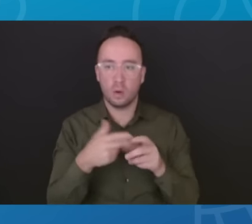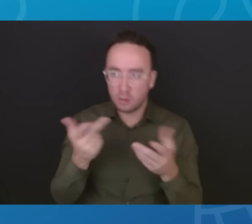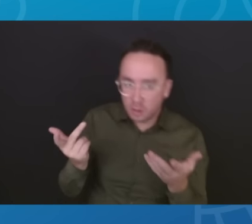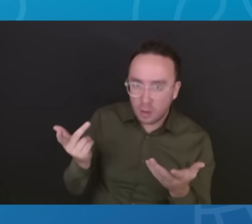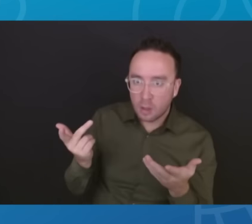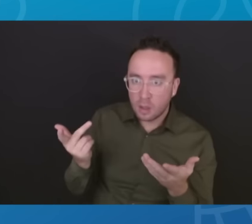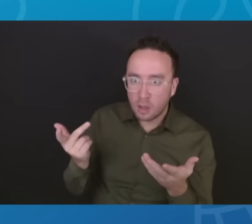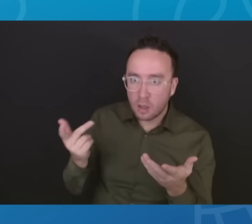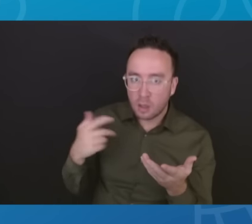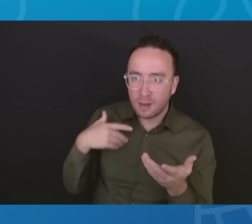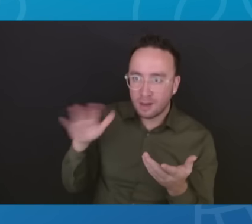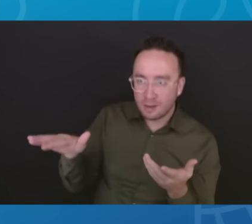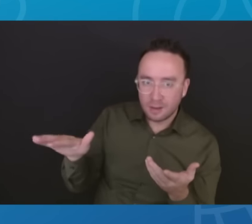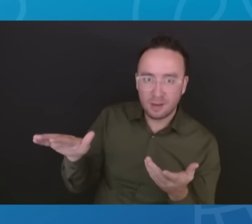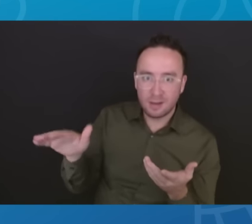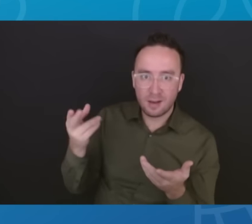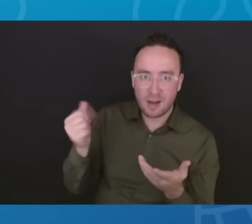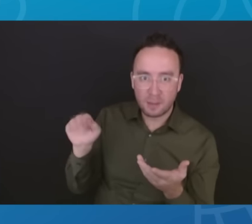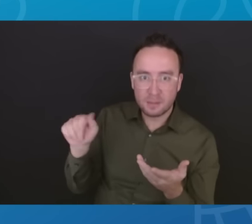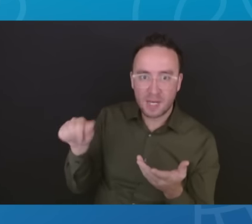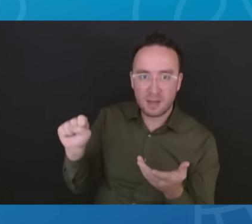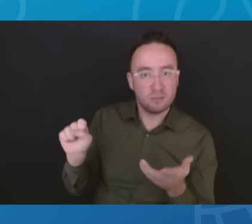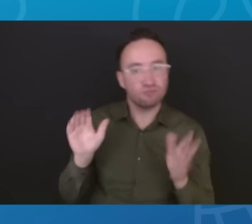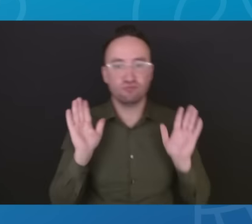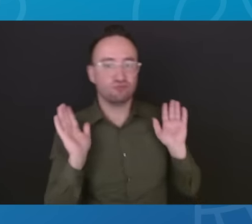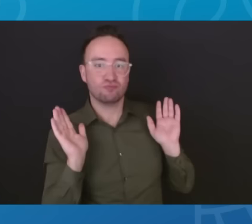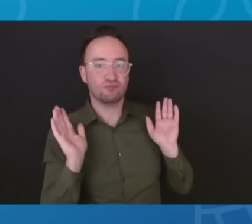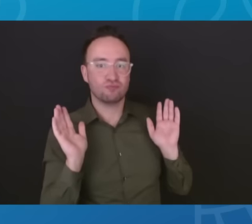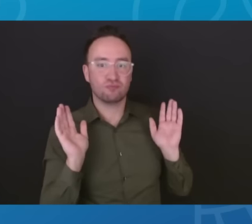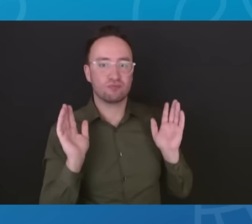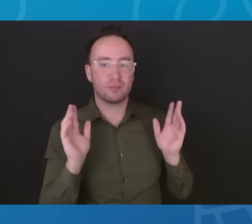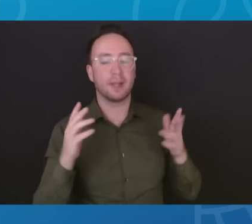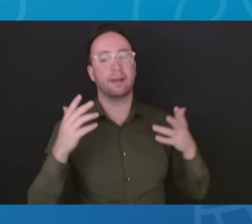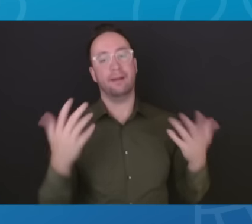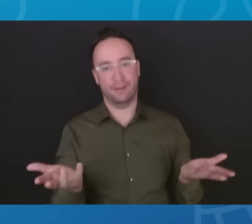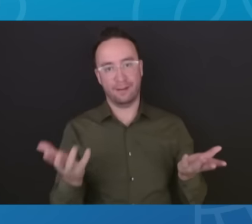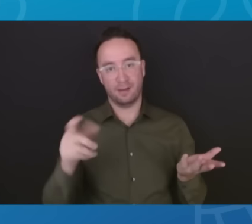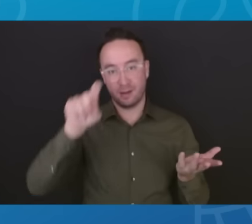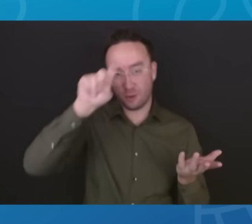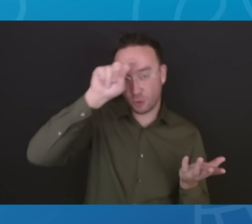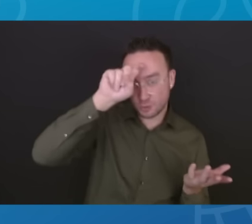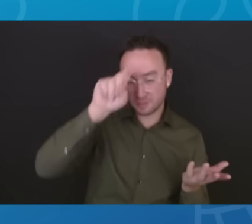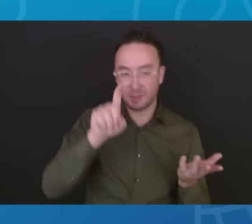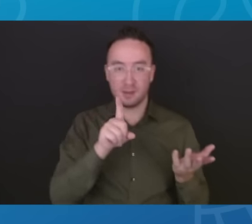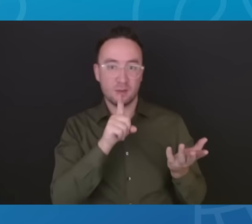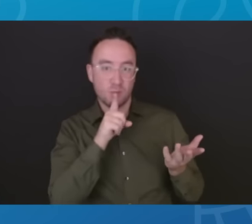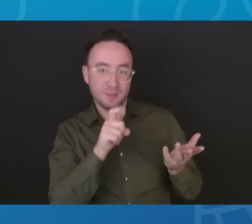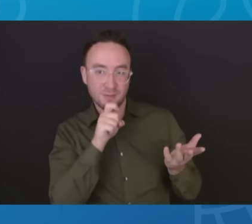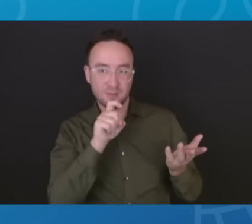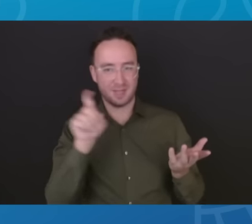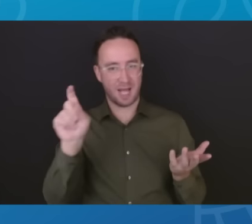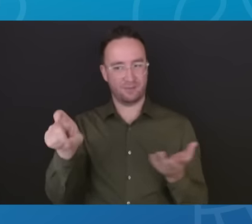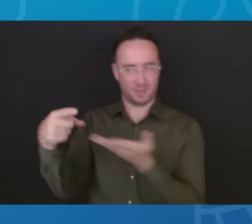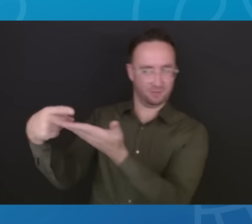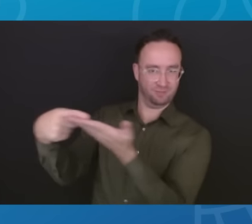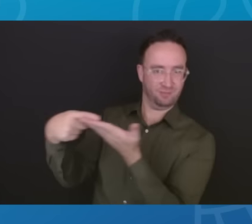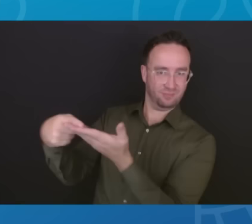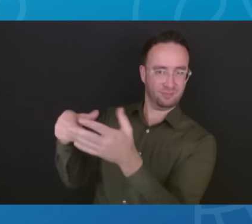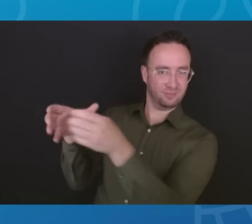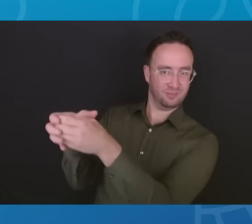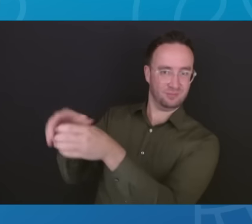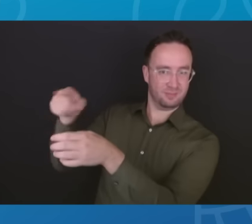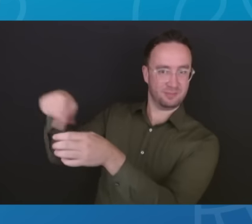So the Egypt and Qatar would have to speak to their communications with Hamas. I can't speak to whether they're talking with the Hamas officials outside Gaza or not. I'm